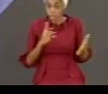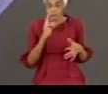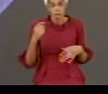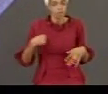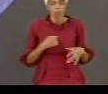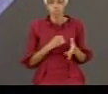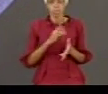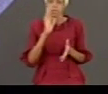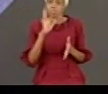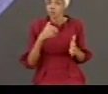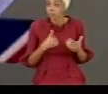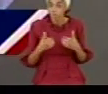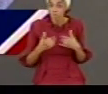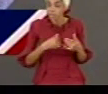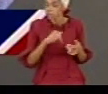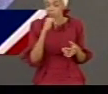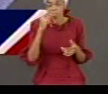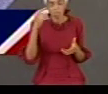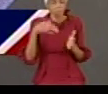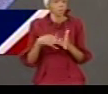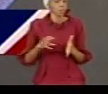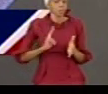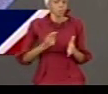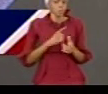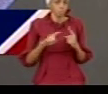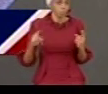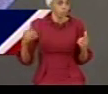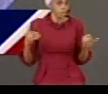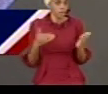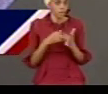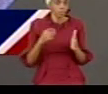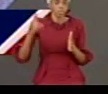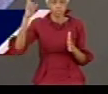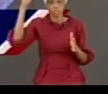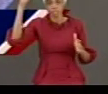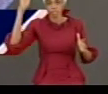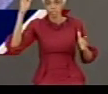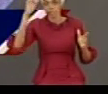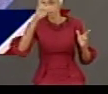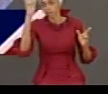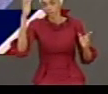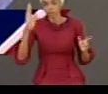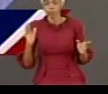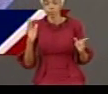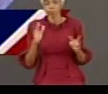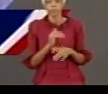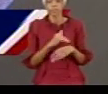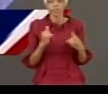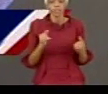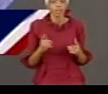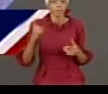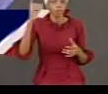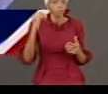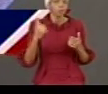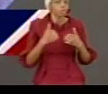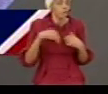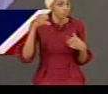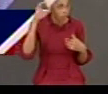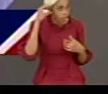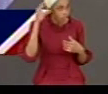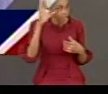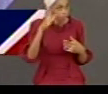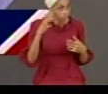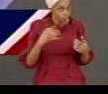us, but against the Lord. In verse 9 again, towards the end, for he has heard your murmuring. In